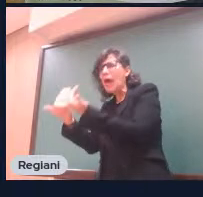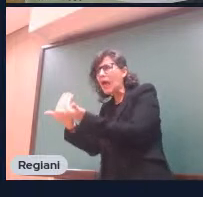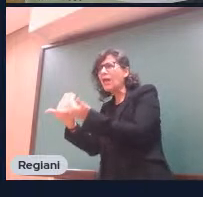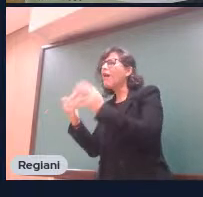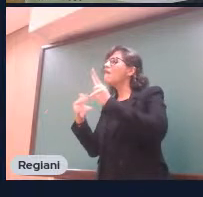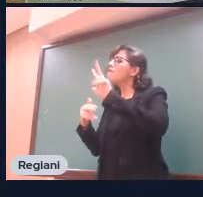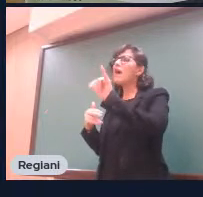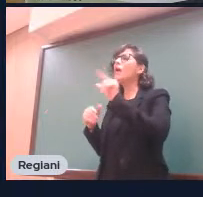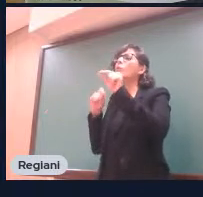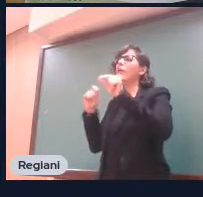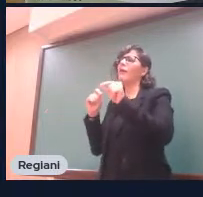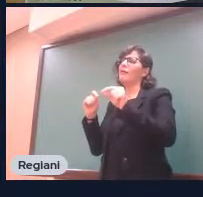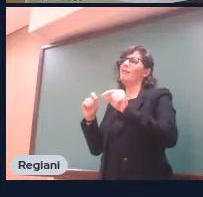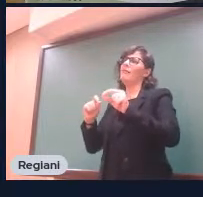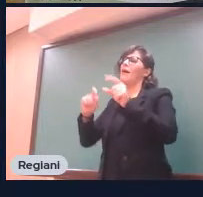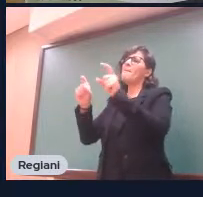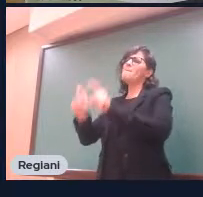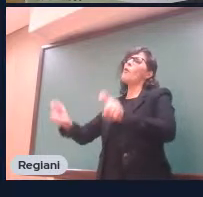We are nearly there.